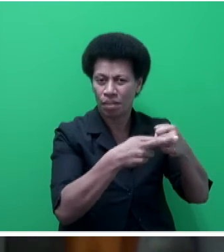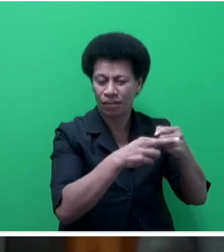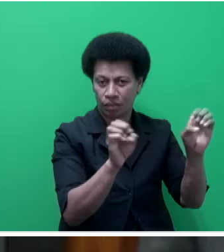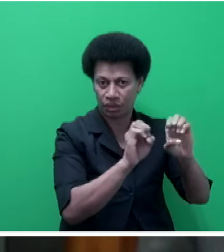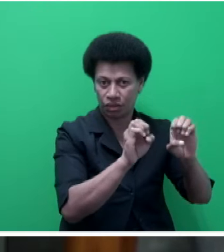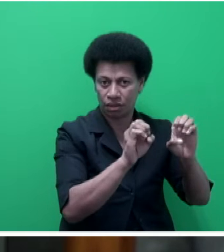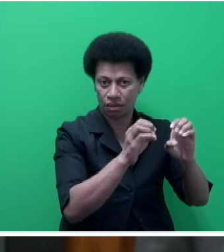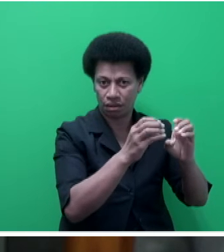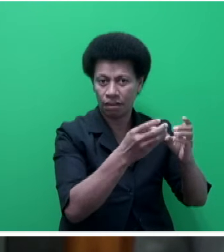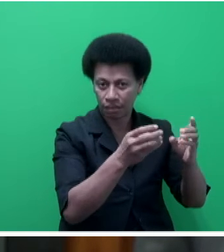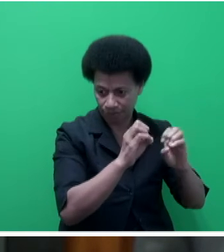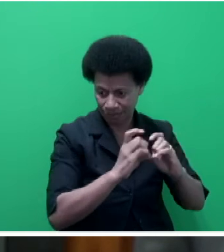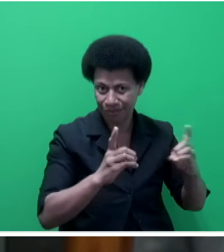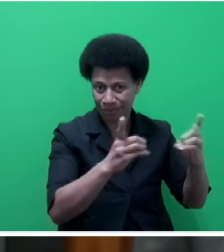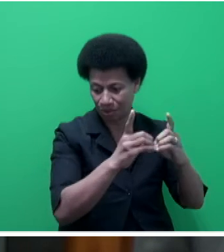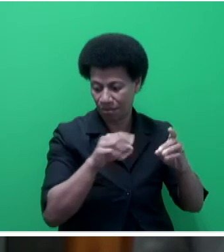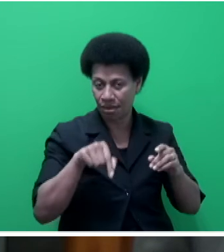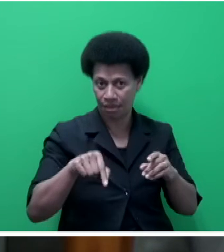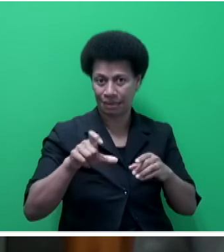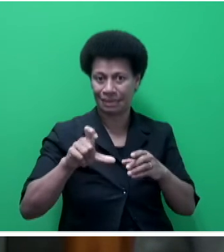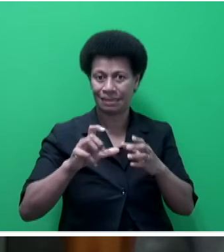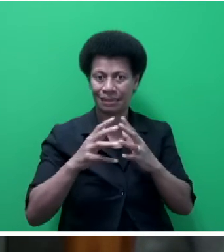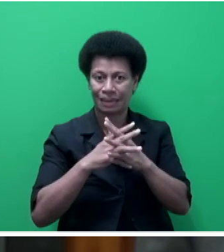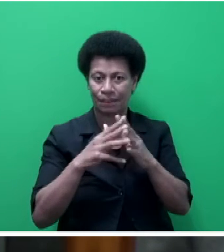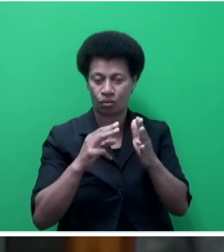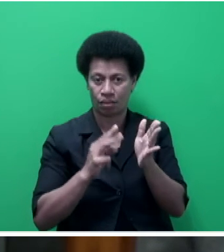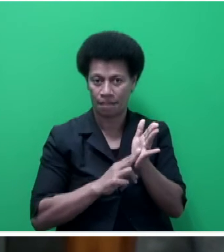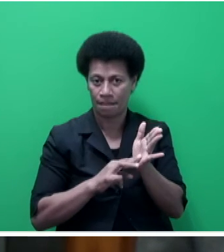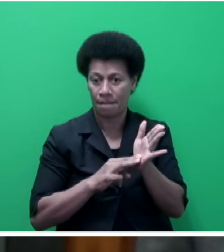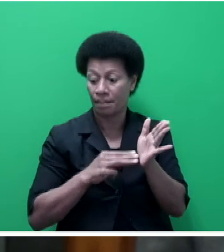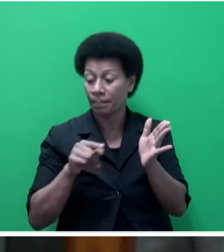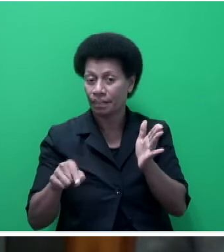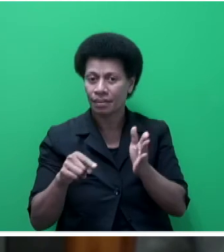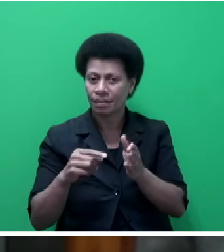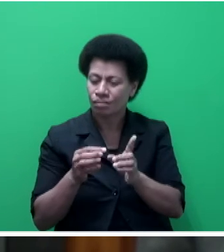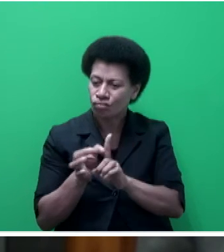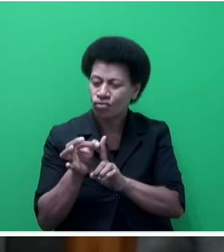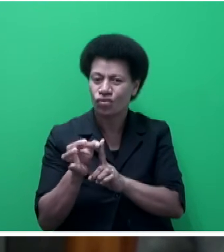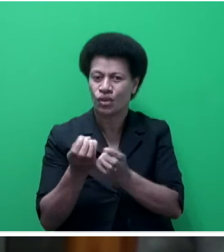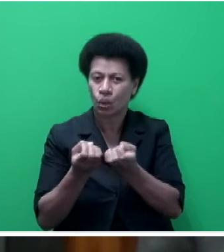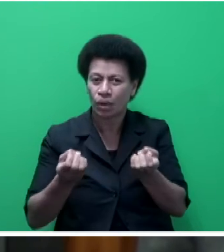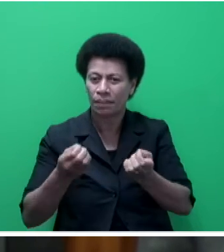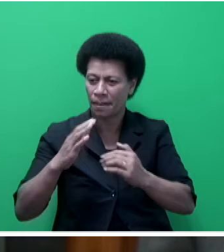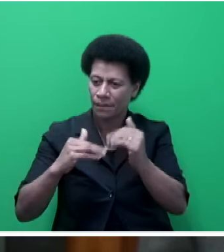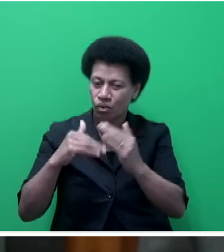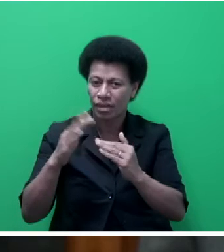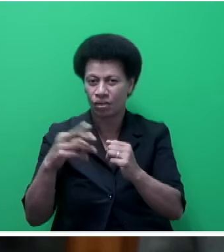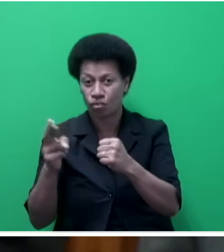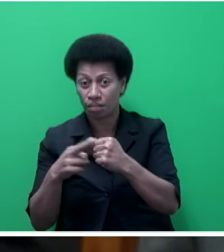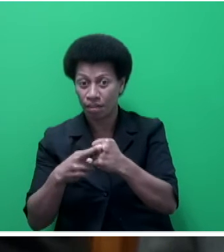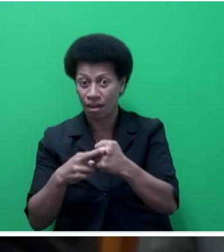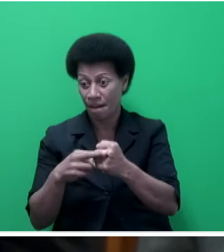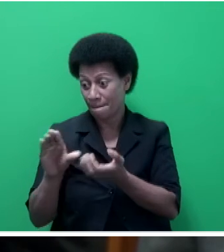at CWM. The ministry has also invested in upgrading equipment and appliances and has set aside the budgetary allocation each year